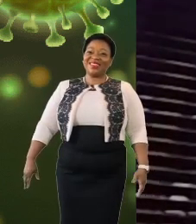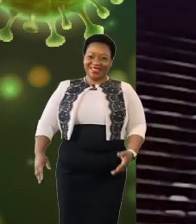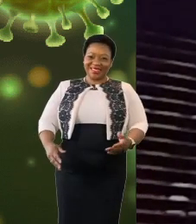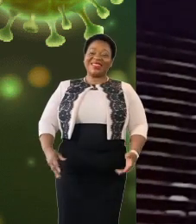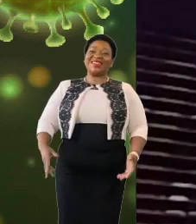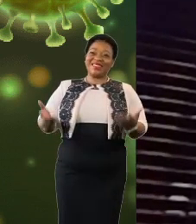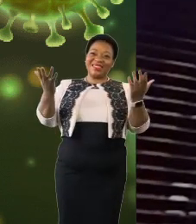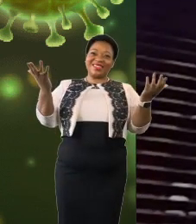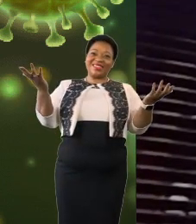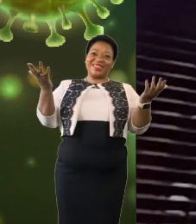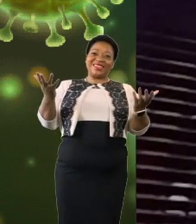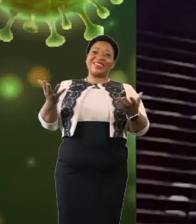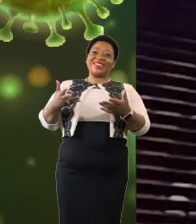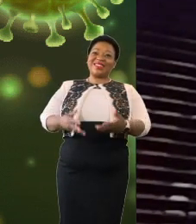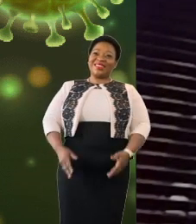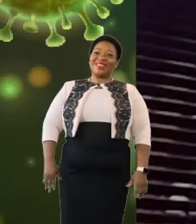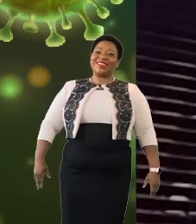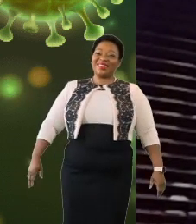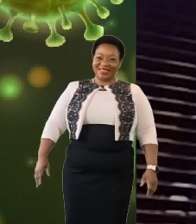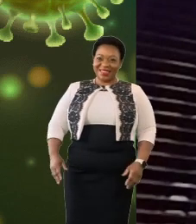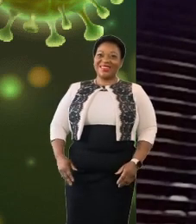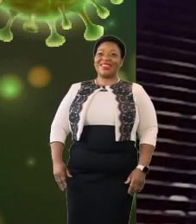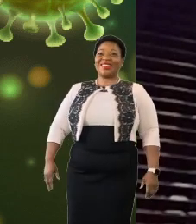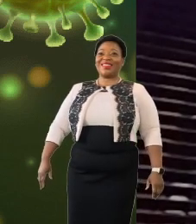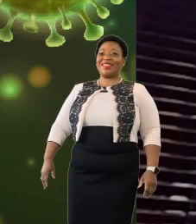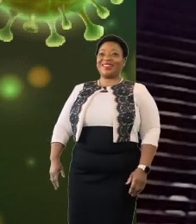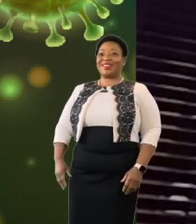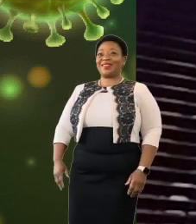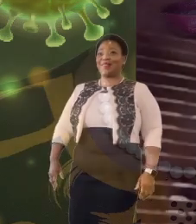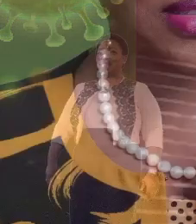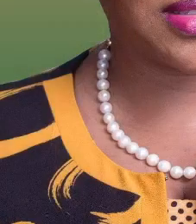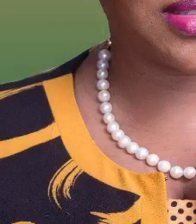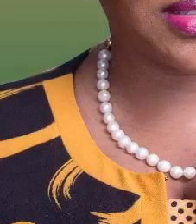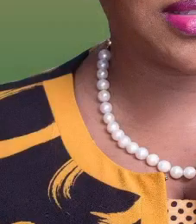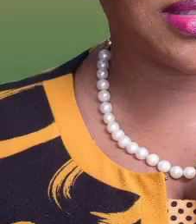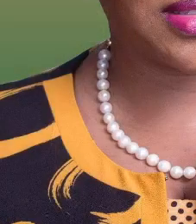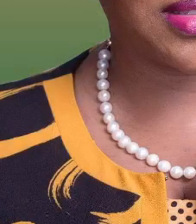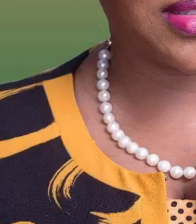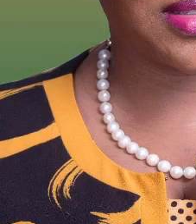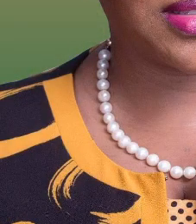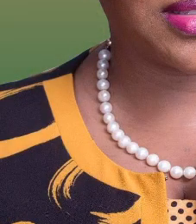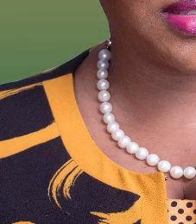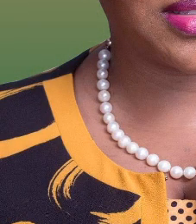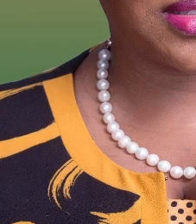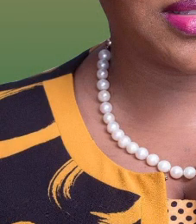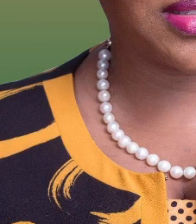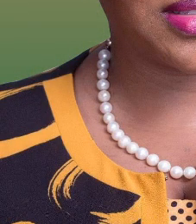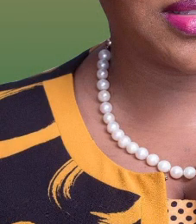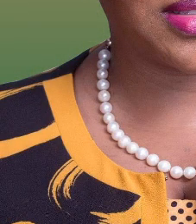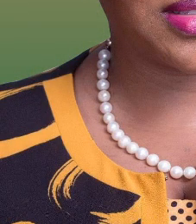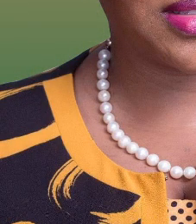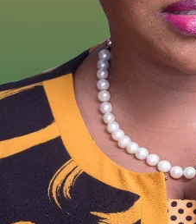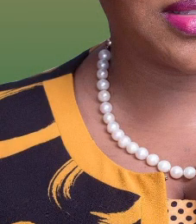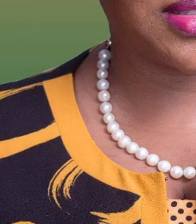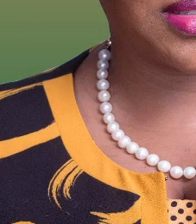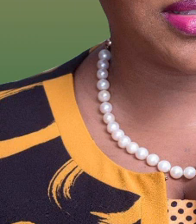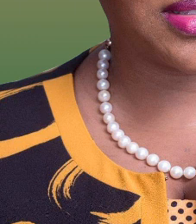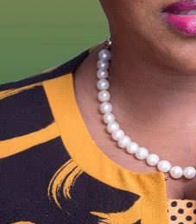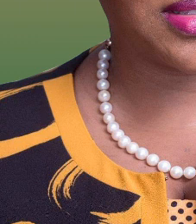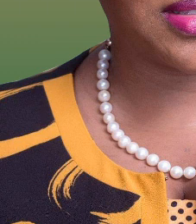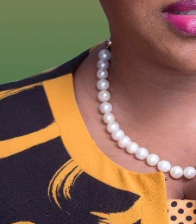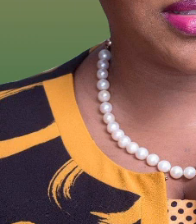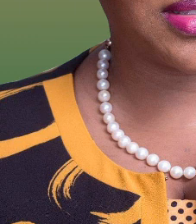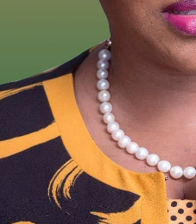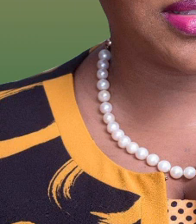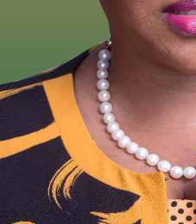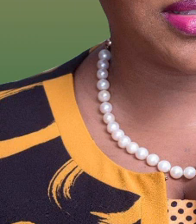things without breaking any laws, but taking into cognizance that the